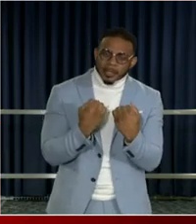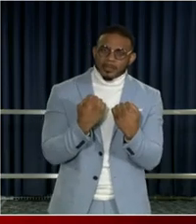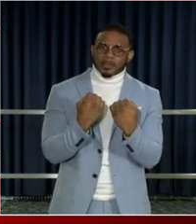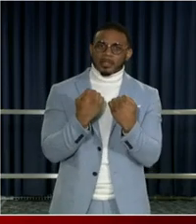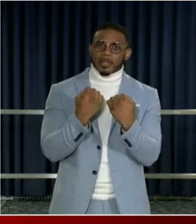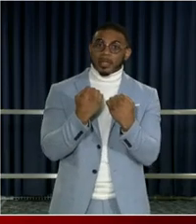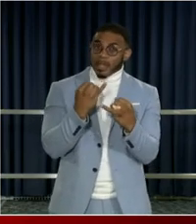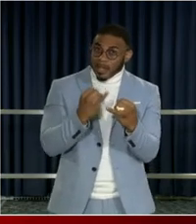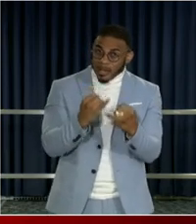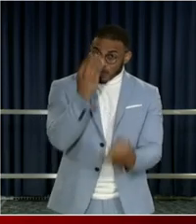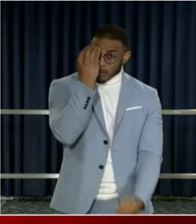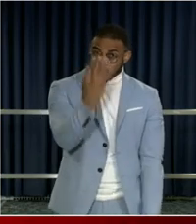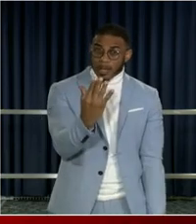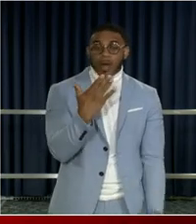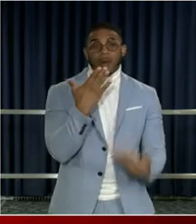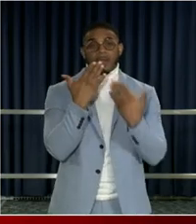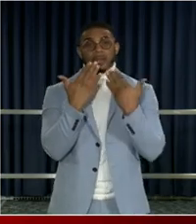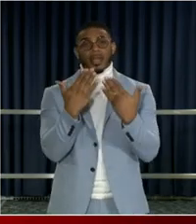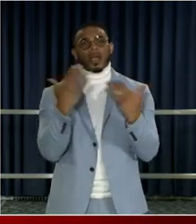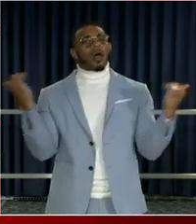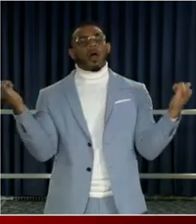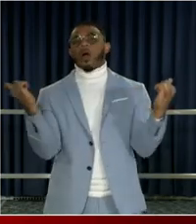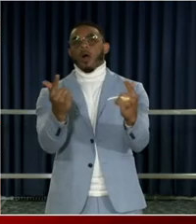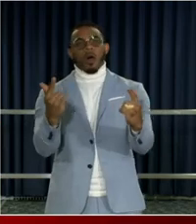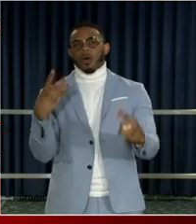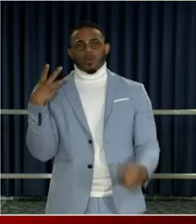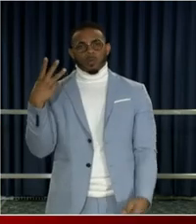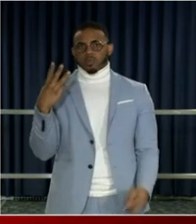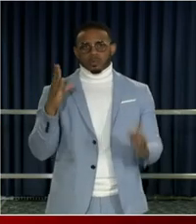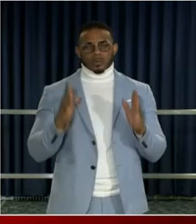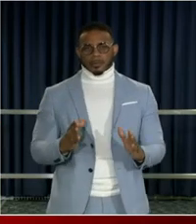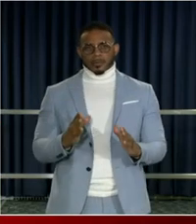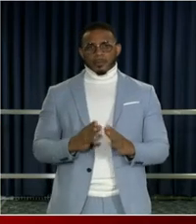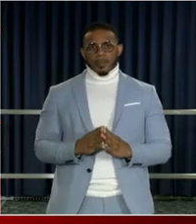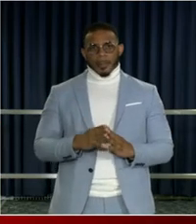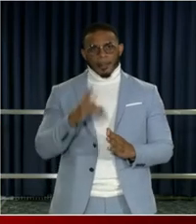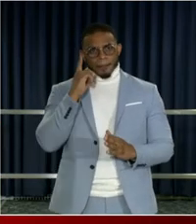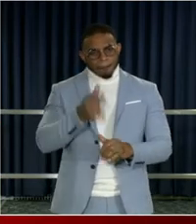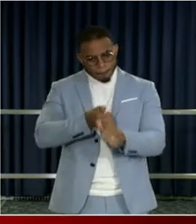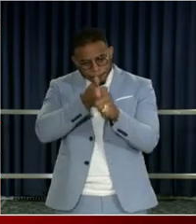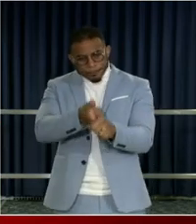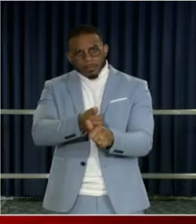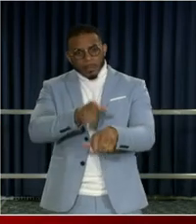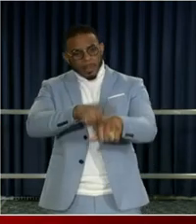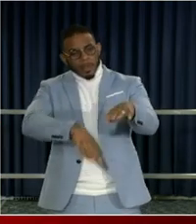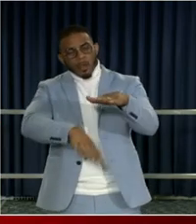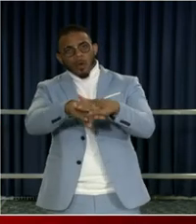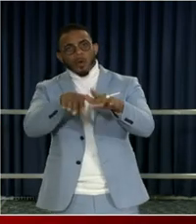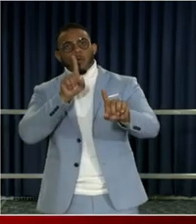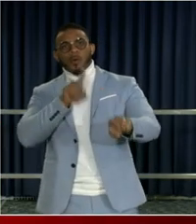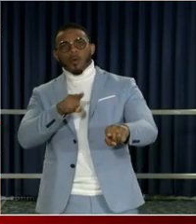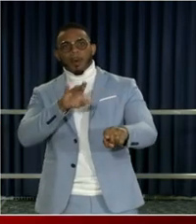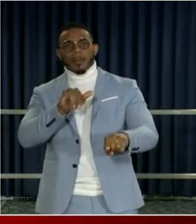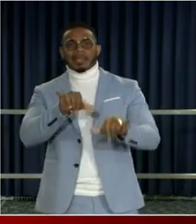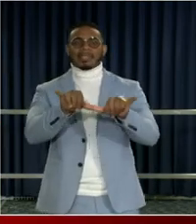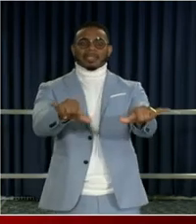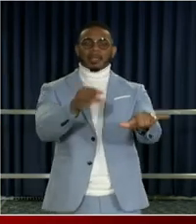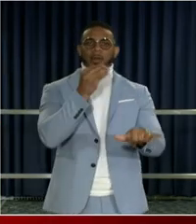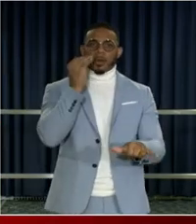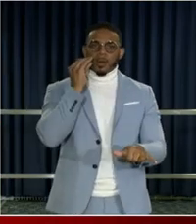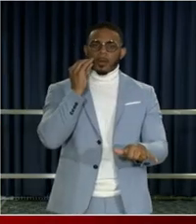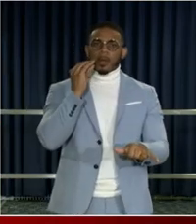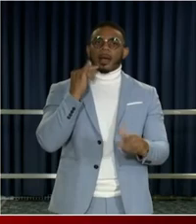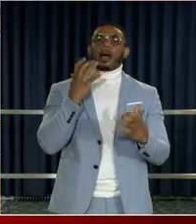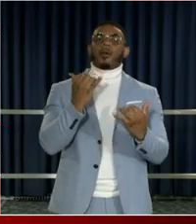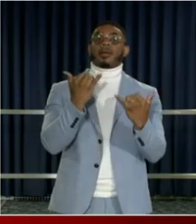sacrifice. Lastly, I want to thank all of the Washingtonians for adhering to the curfew order by staying home.